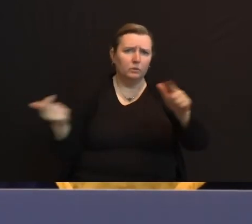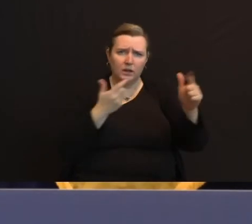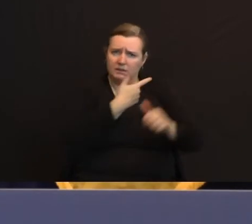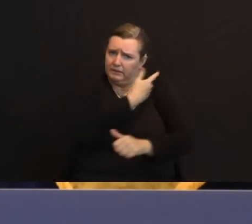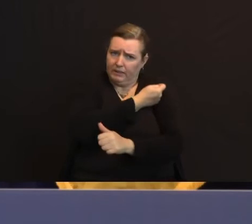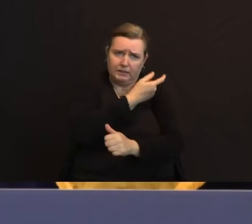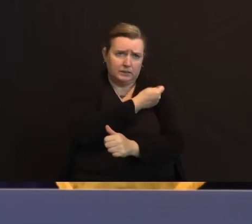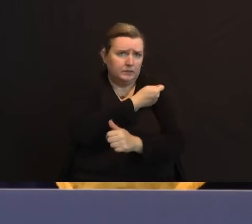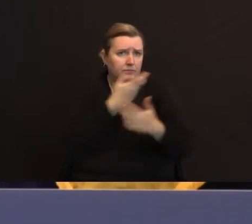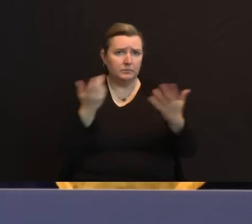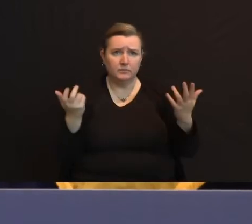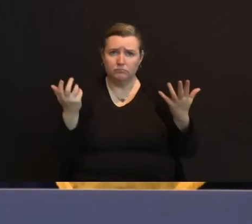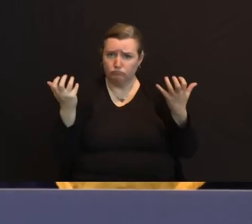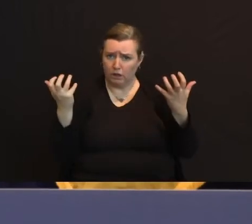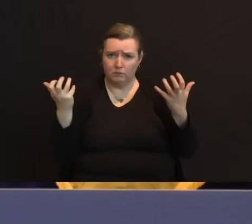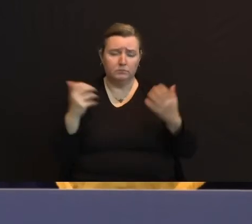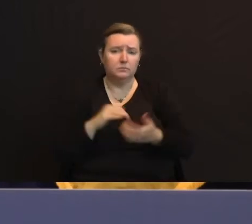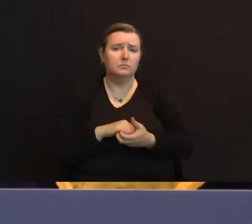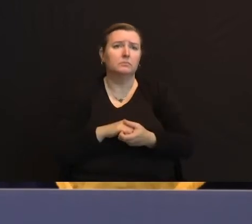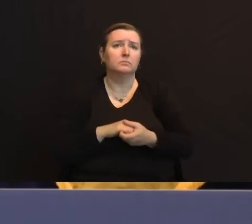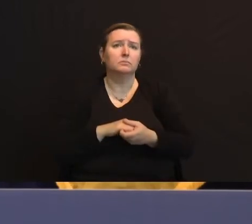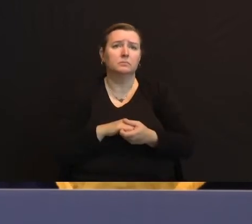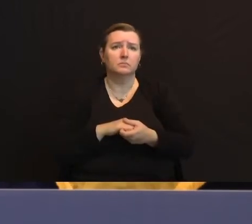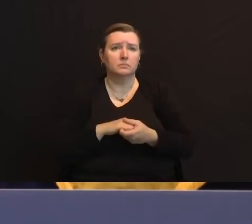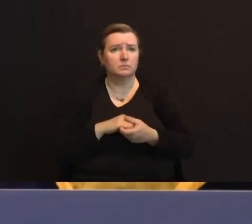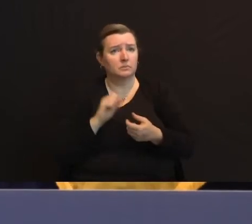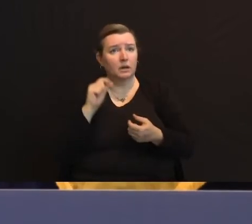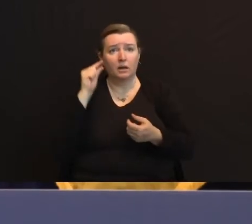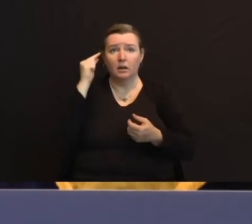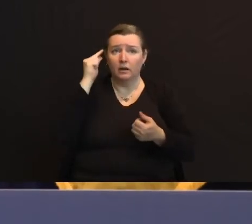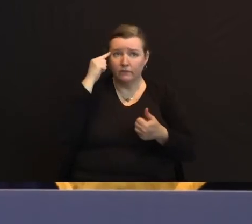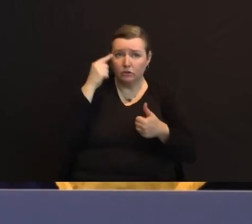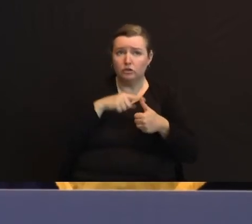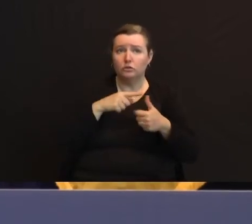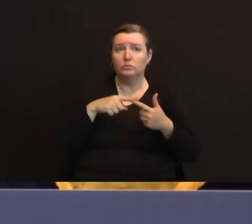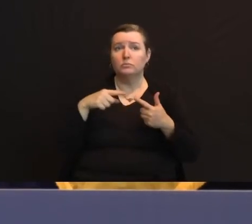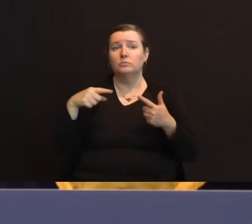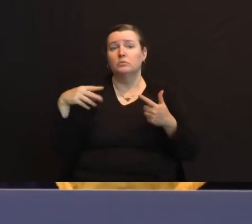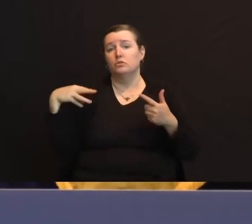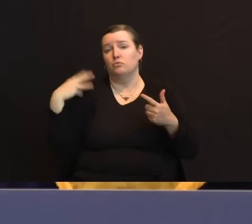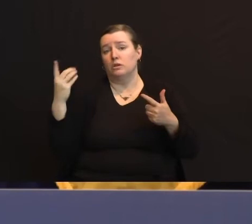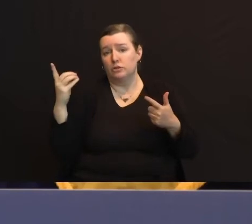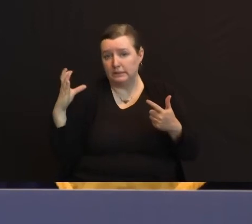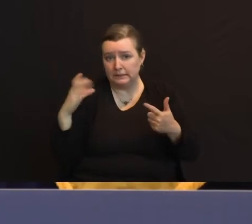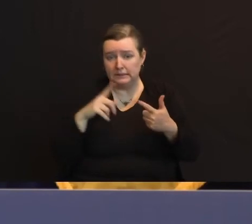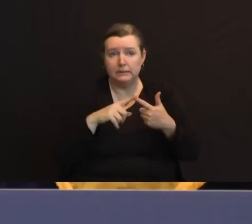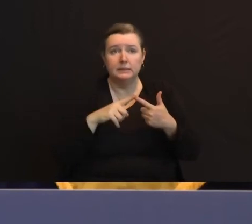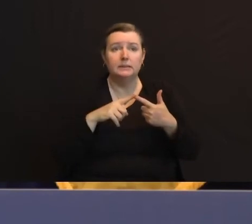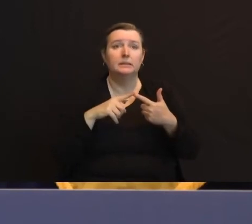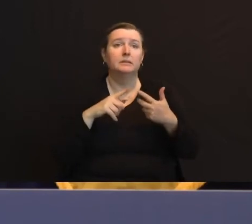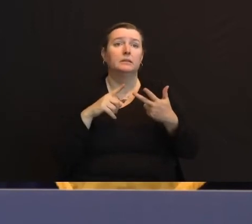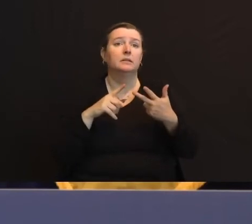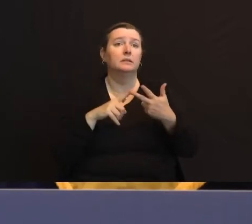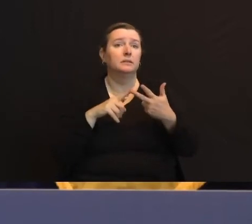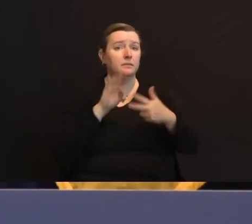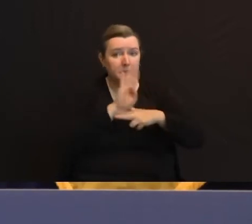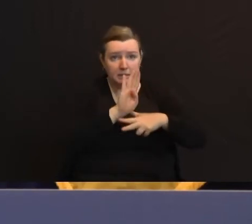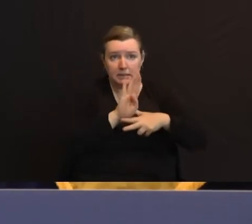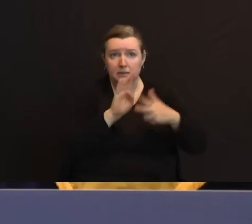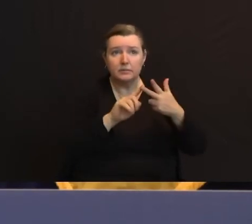If the government in Washington and all the independent health folks, the private sector players, and we all say it's safe